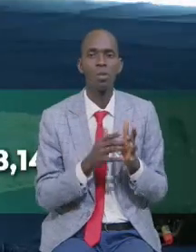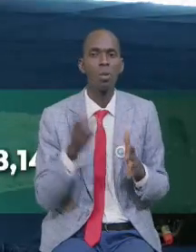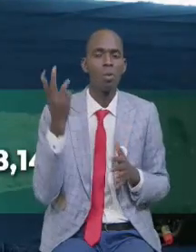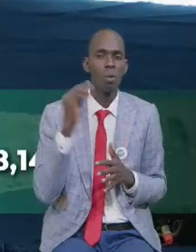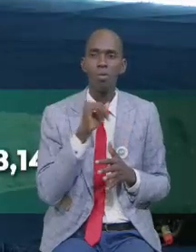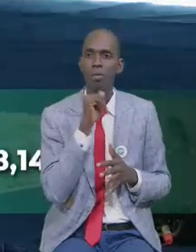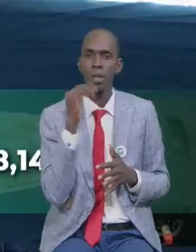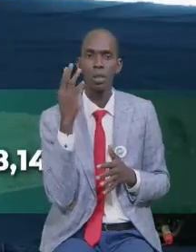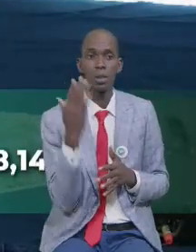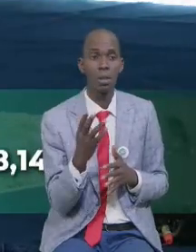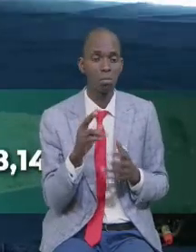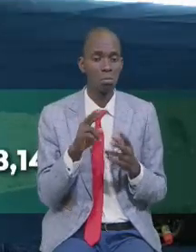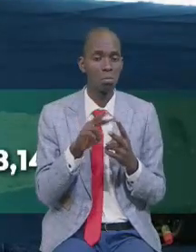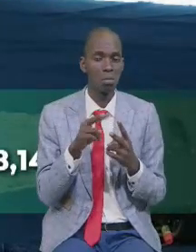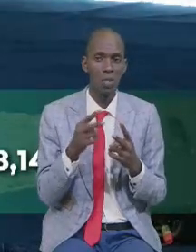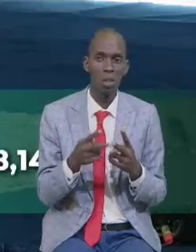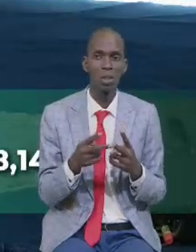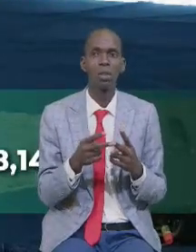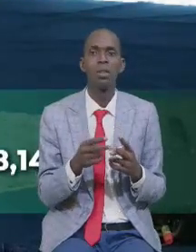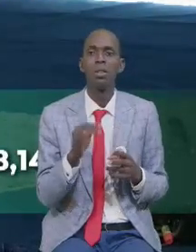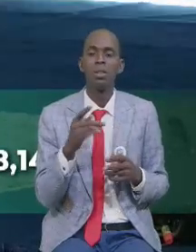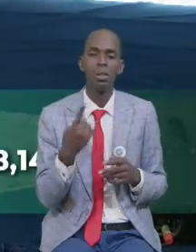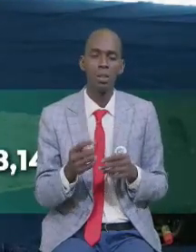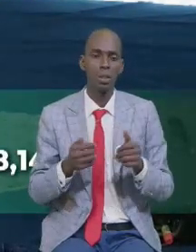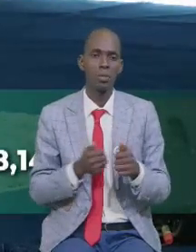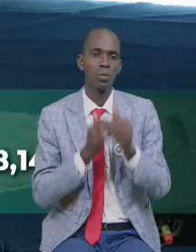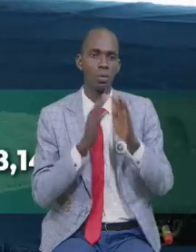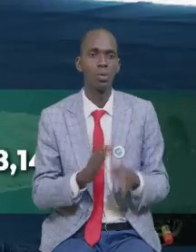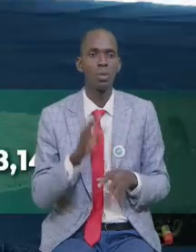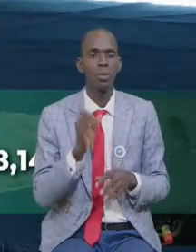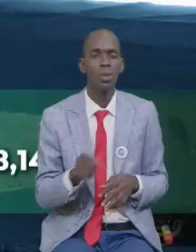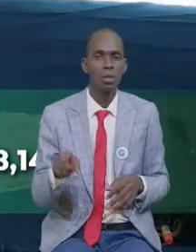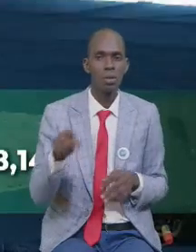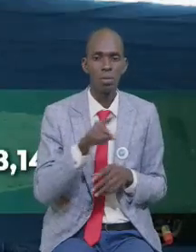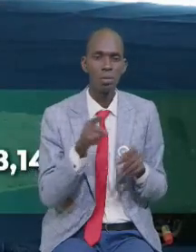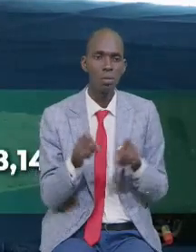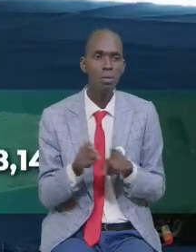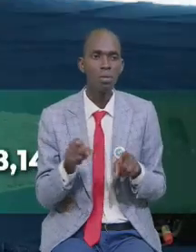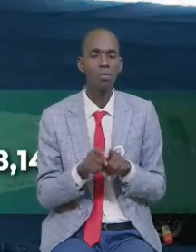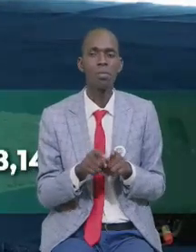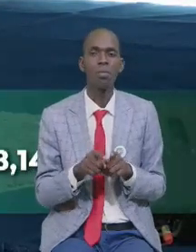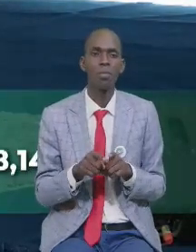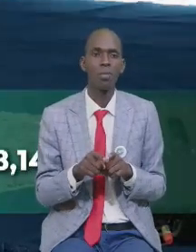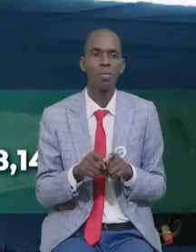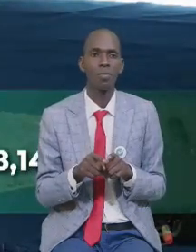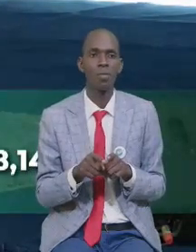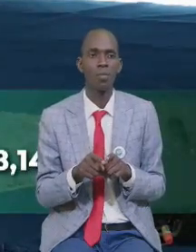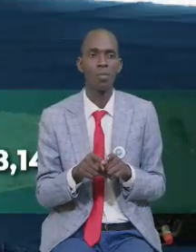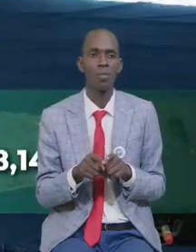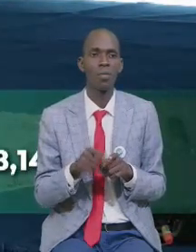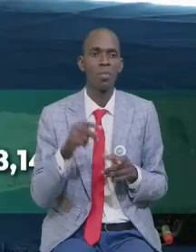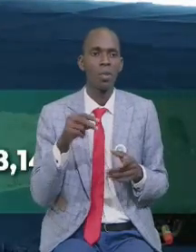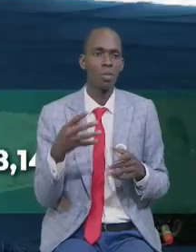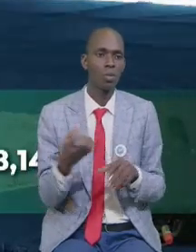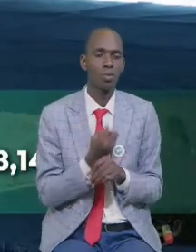there, neither his disciples, they also took to shipping and they